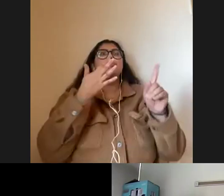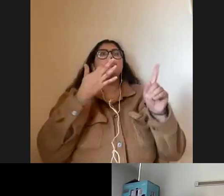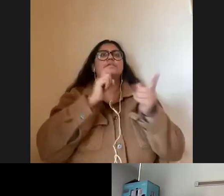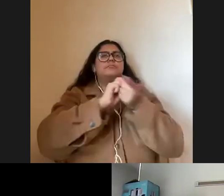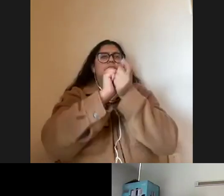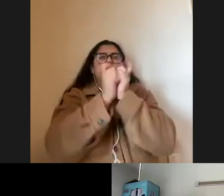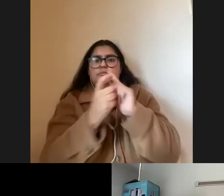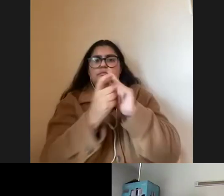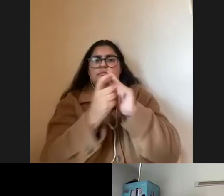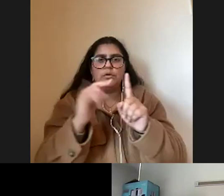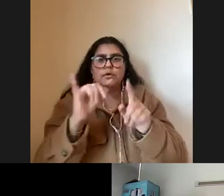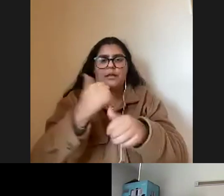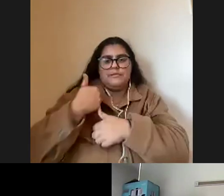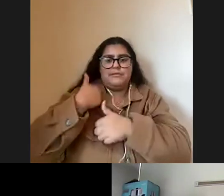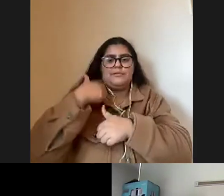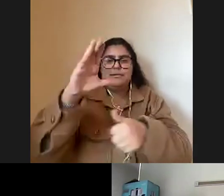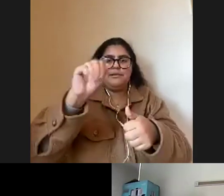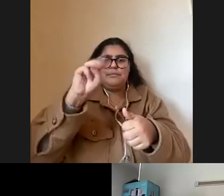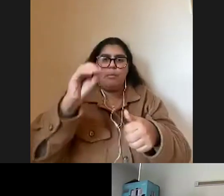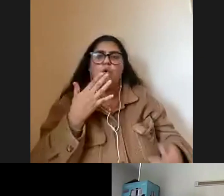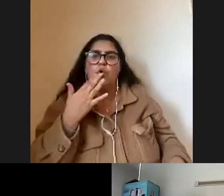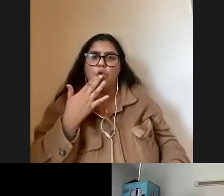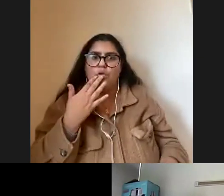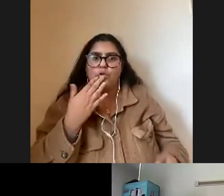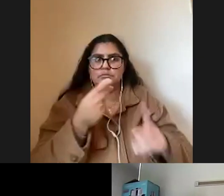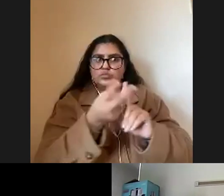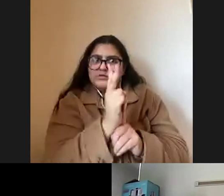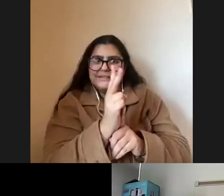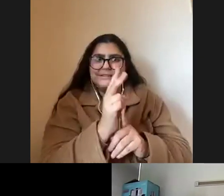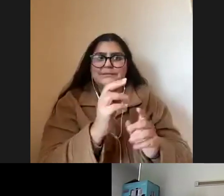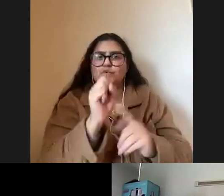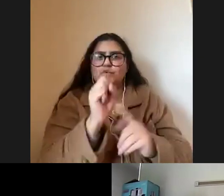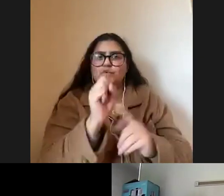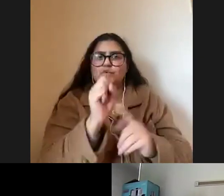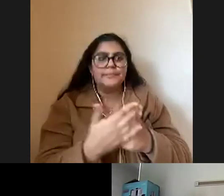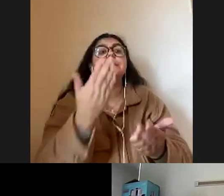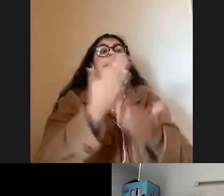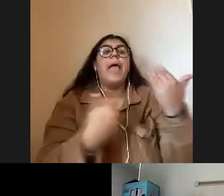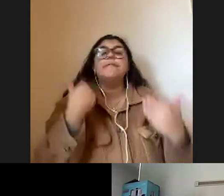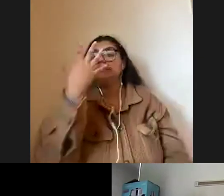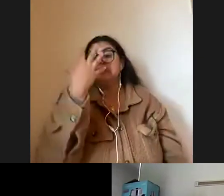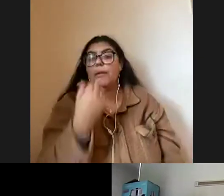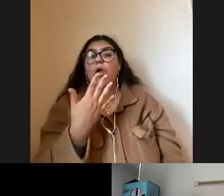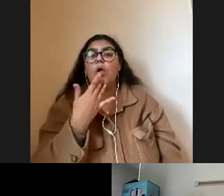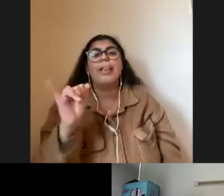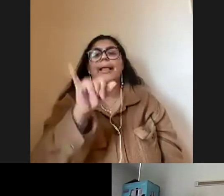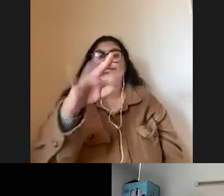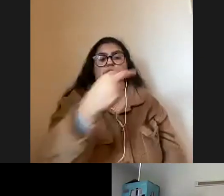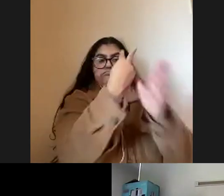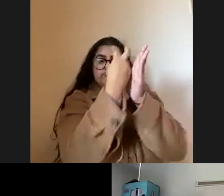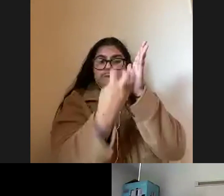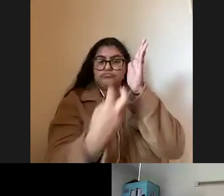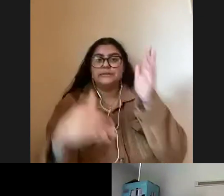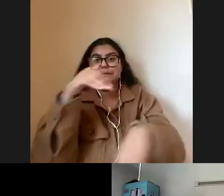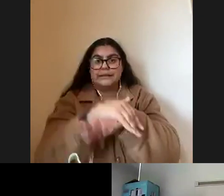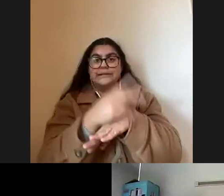camo patterned within a couple seconds. Fishes often even have like sleeping colors. So if you dive on a reef at night and you find a fish like